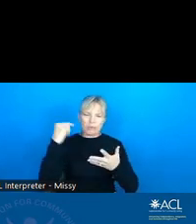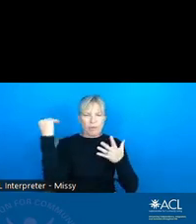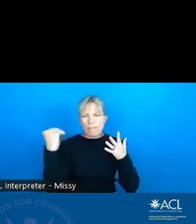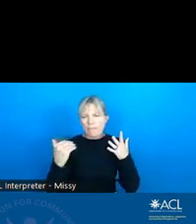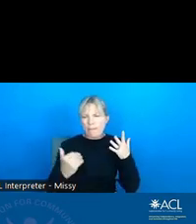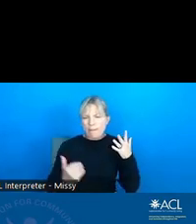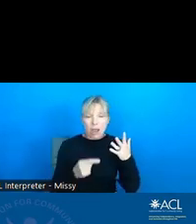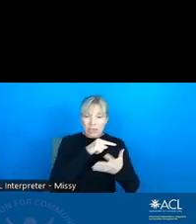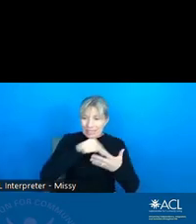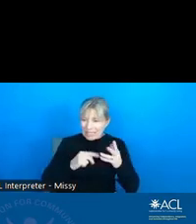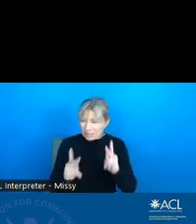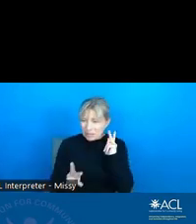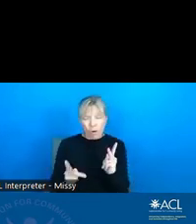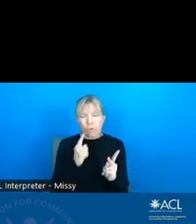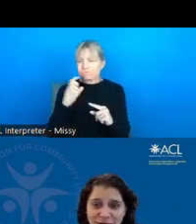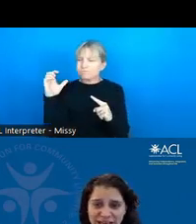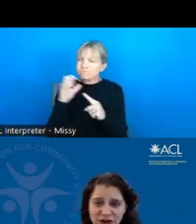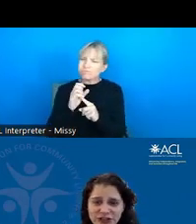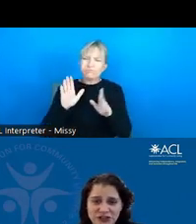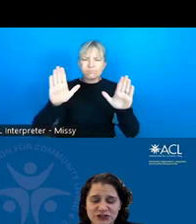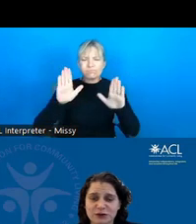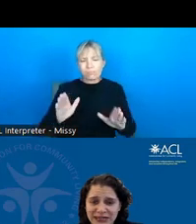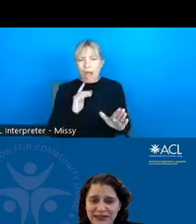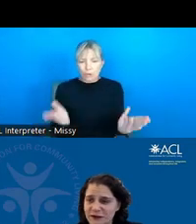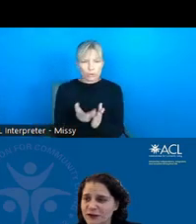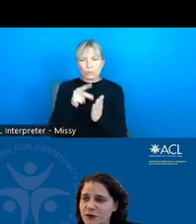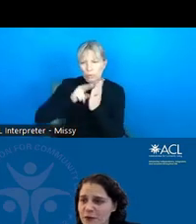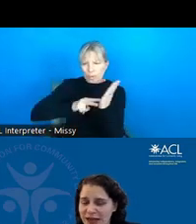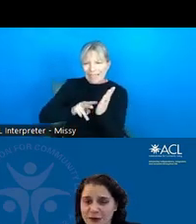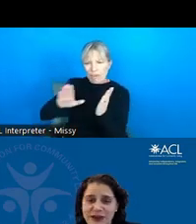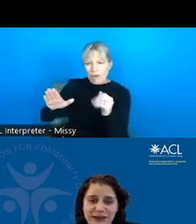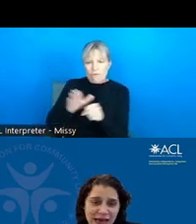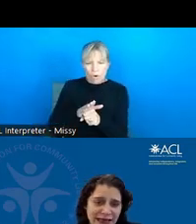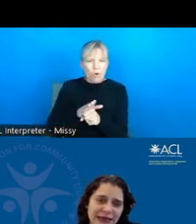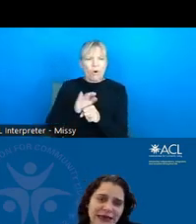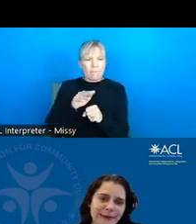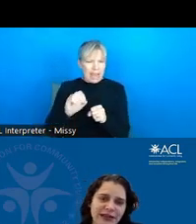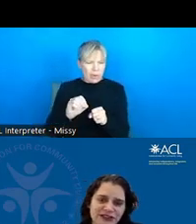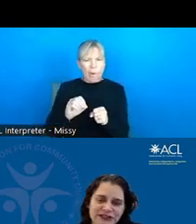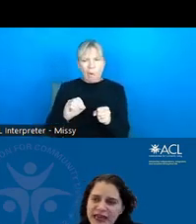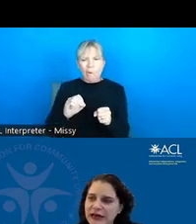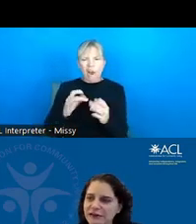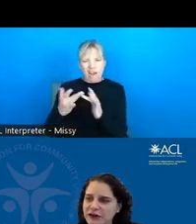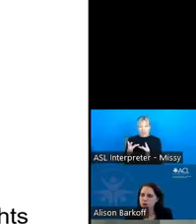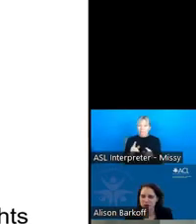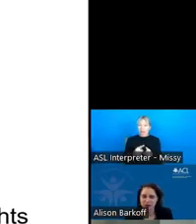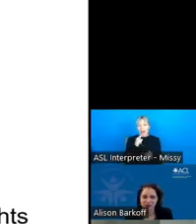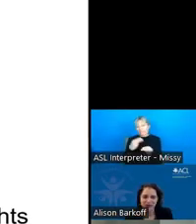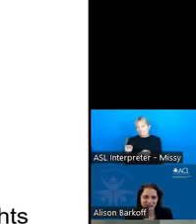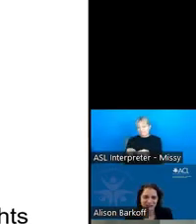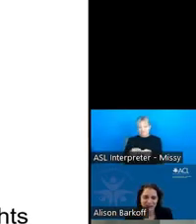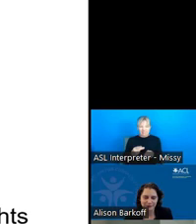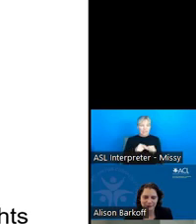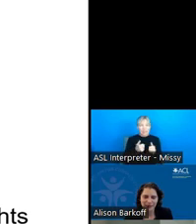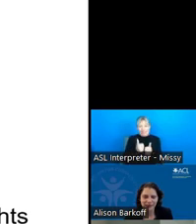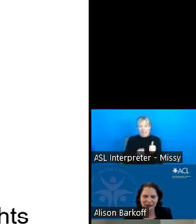are truly extraordinary. I really encourage you to read their full bios online, but I'll just say a few words about